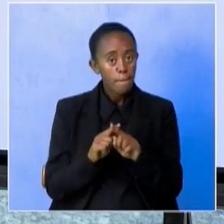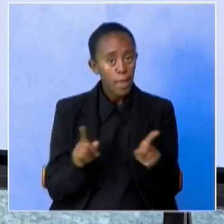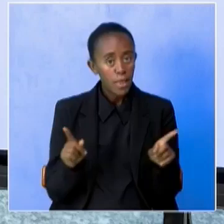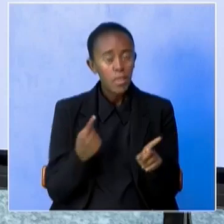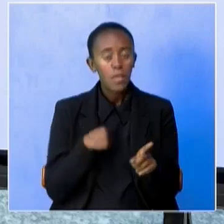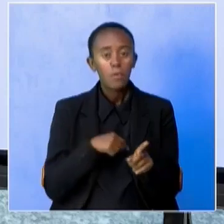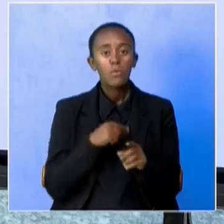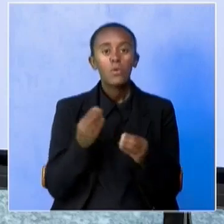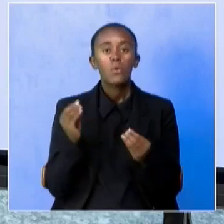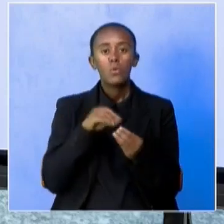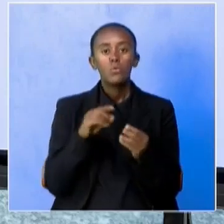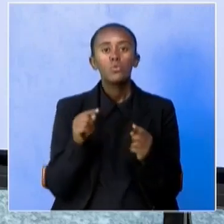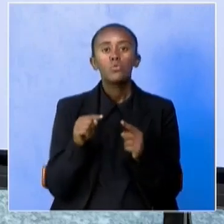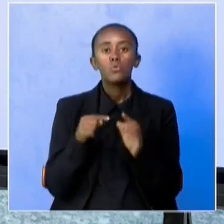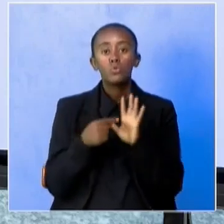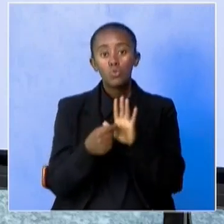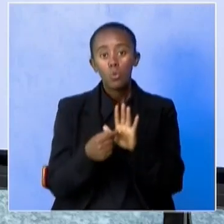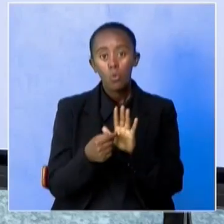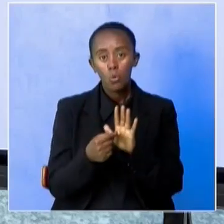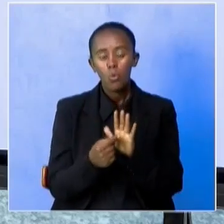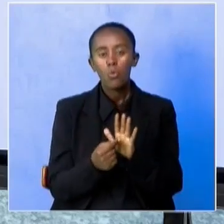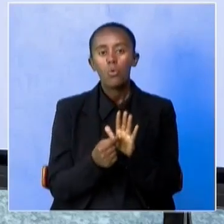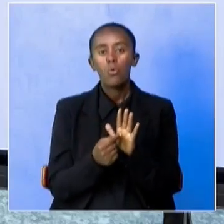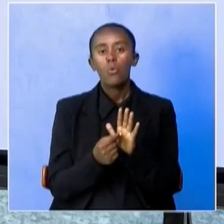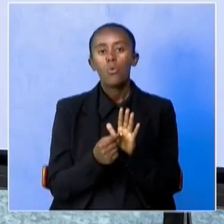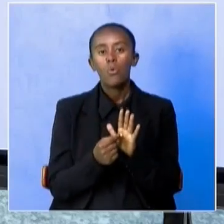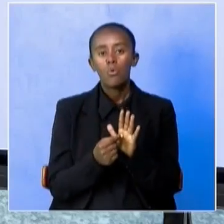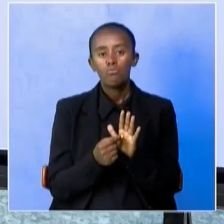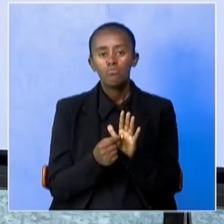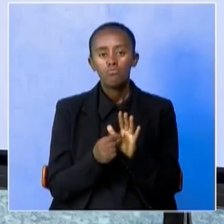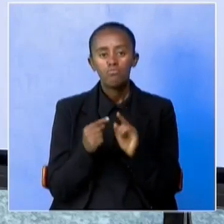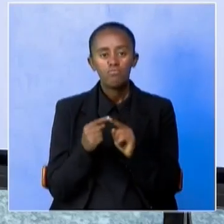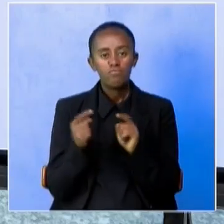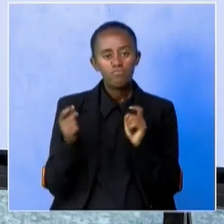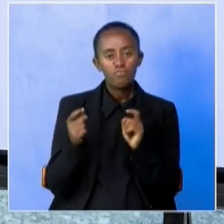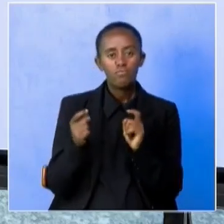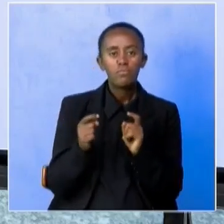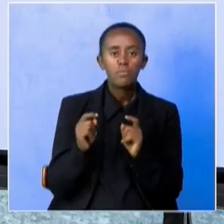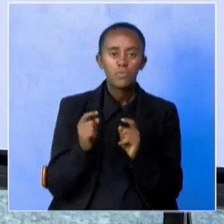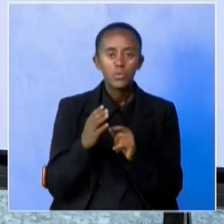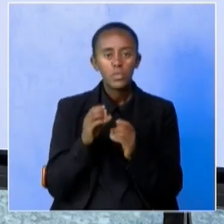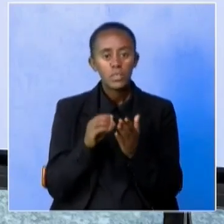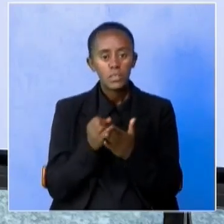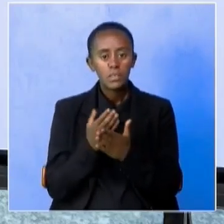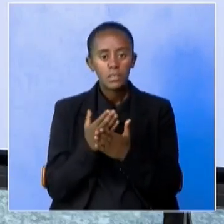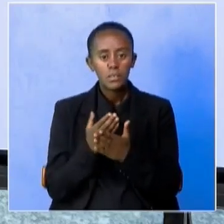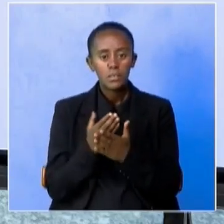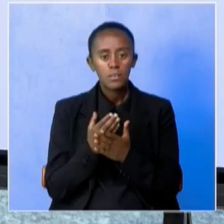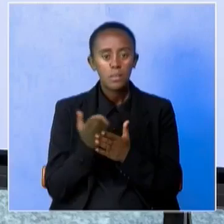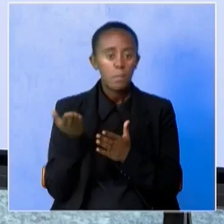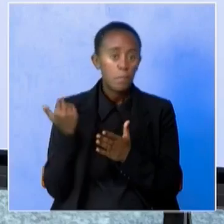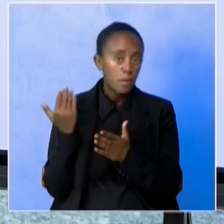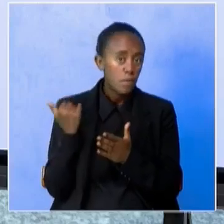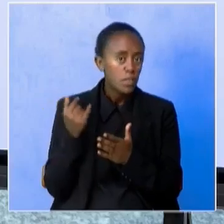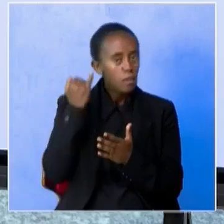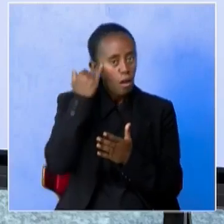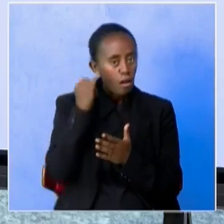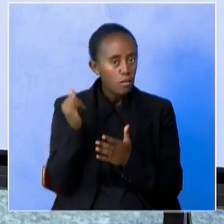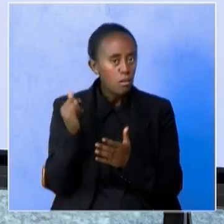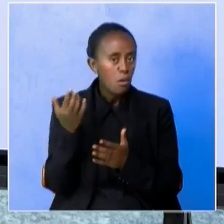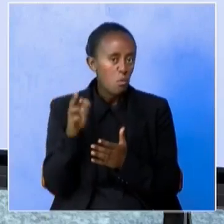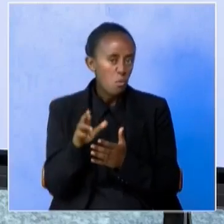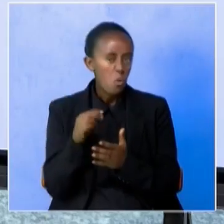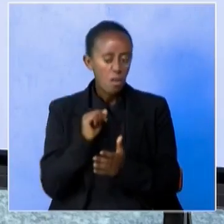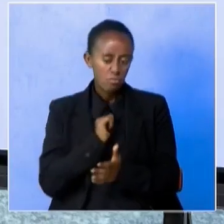use but to show a negation of something when we're trying to negate someone's previous ideas or even